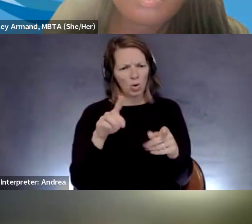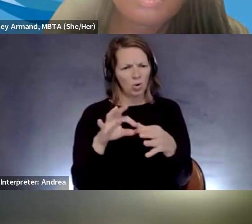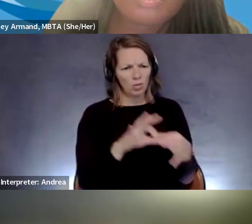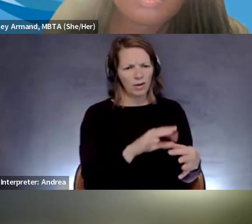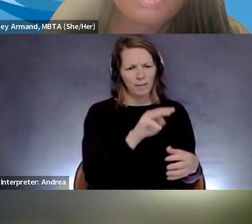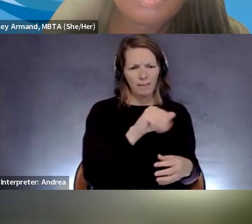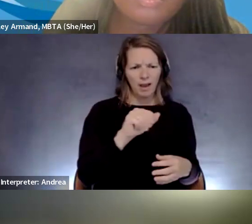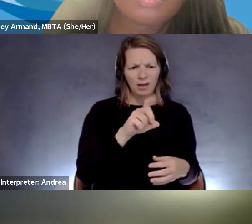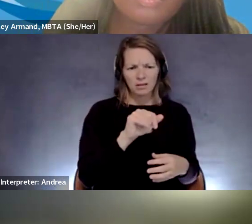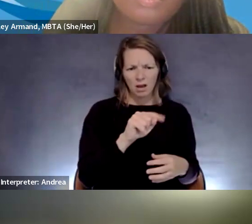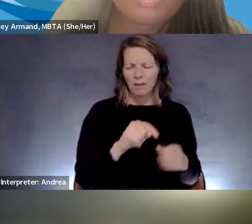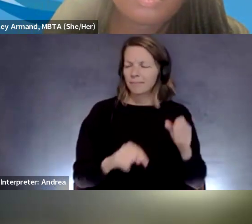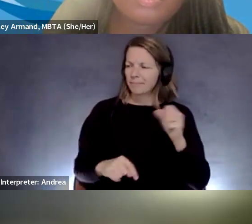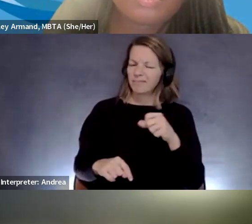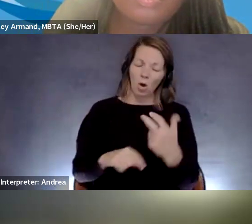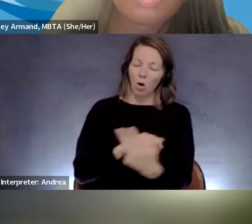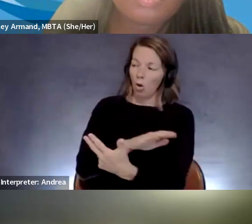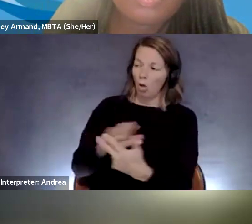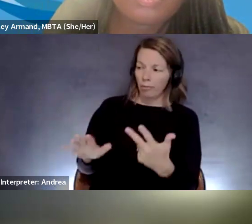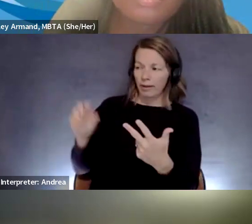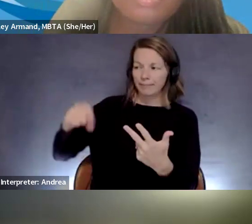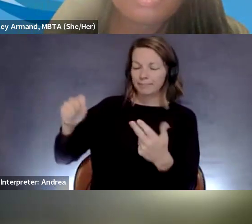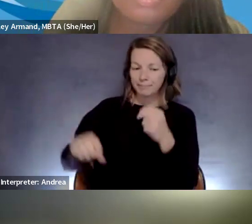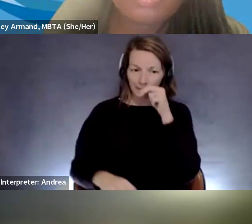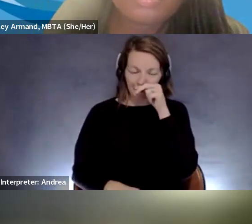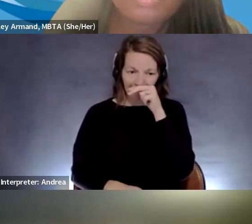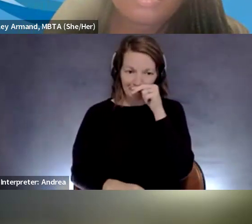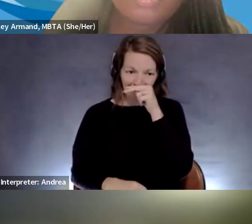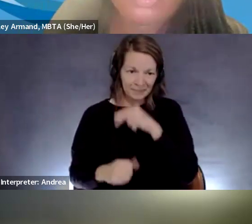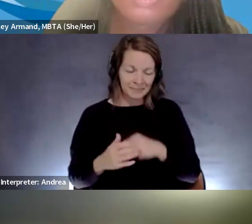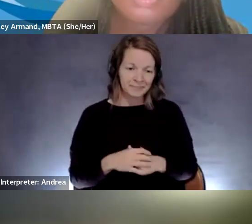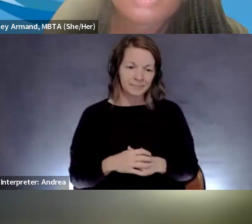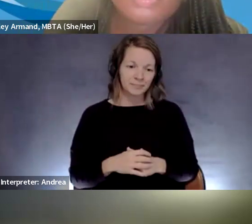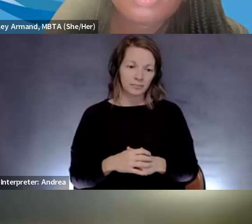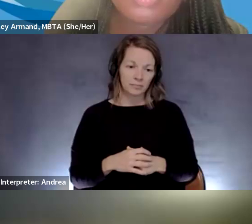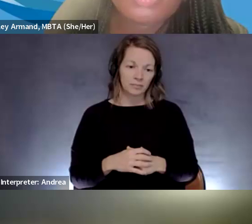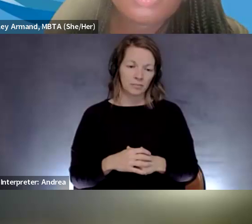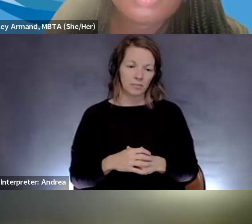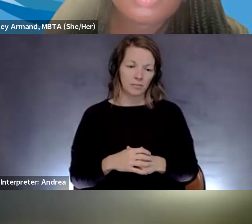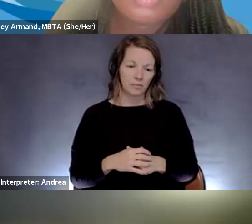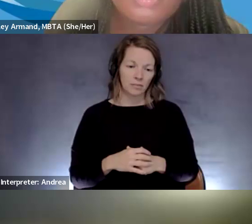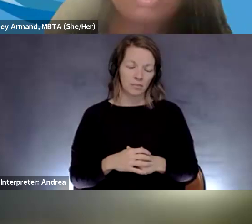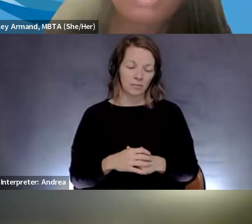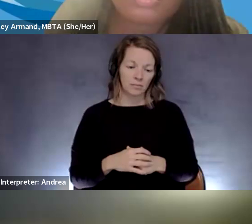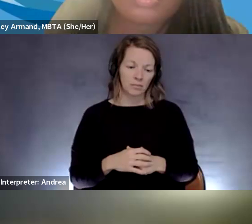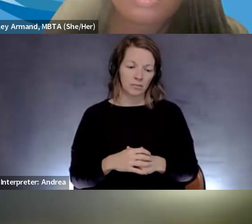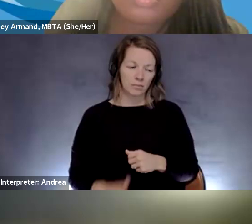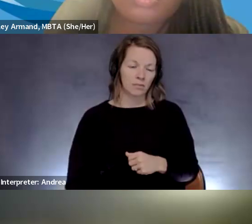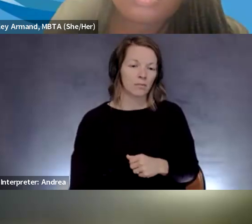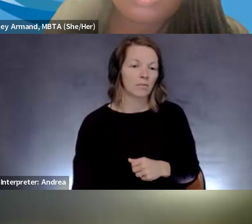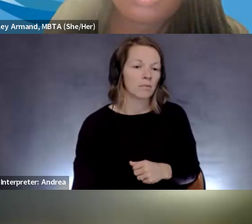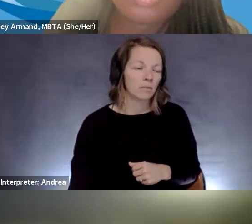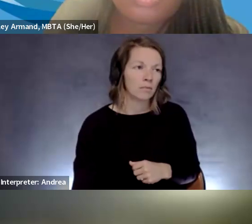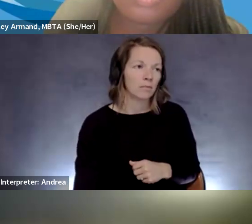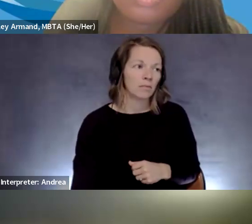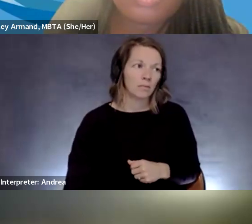MassDOT, maybe. In that, yeah, really all three. Please. I think, Brad. Okay, I think, yeah, I think in terms of timeline, from